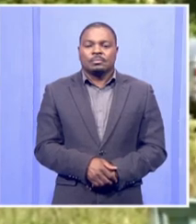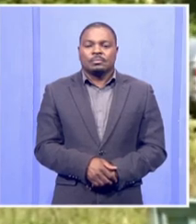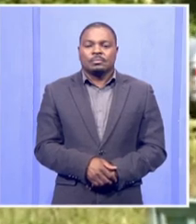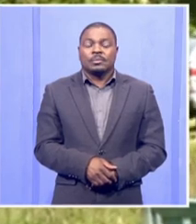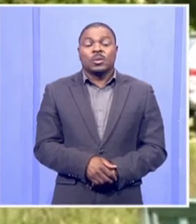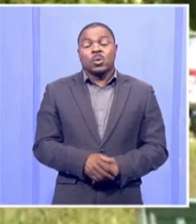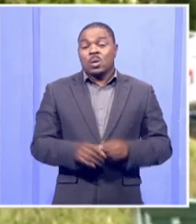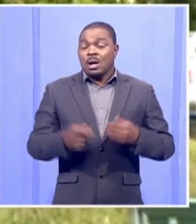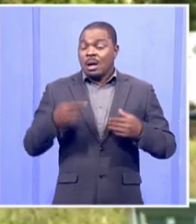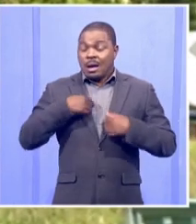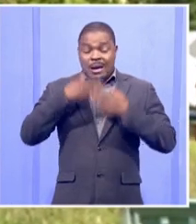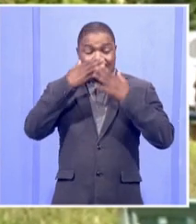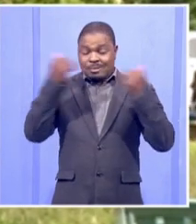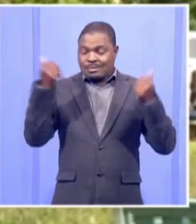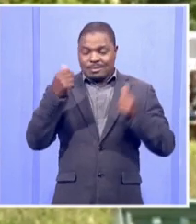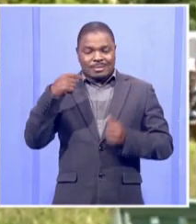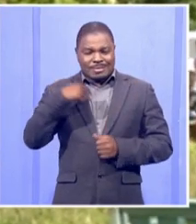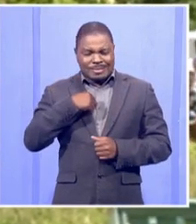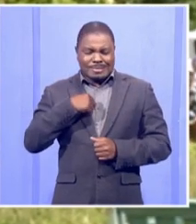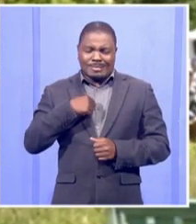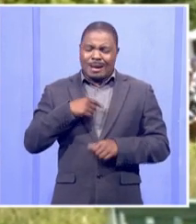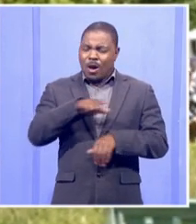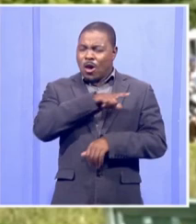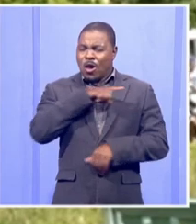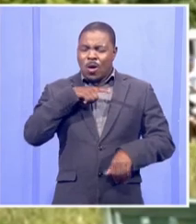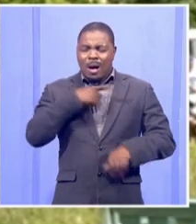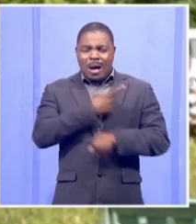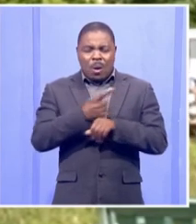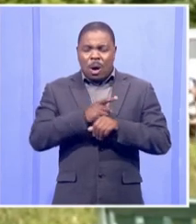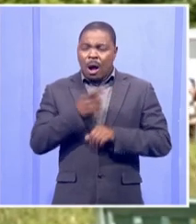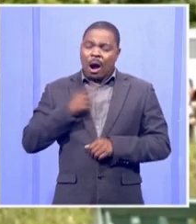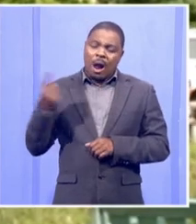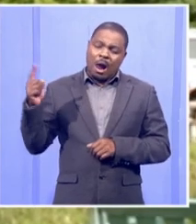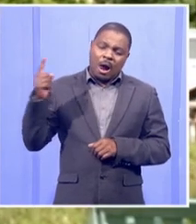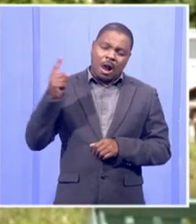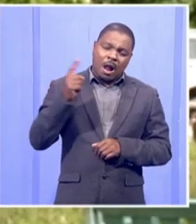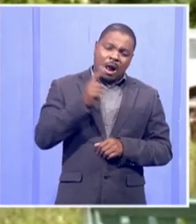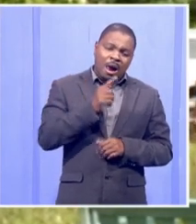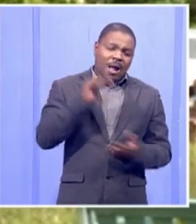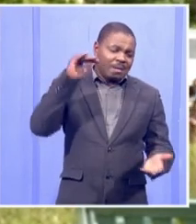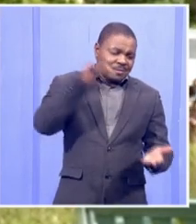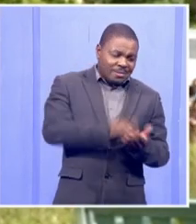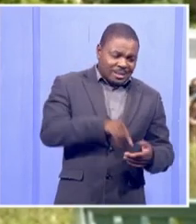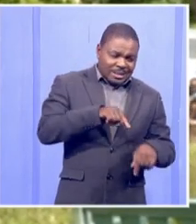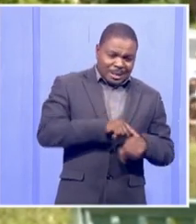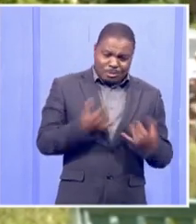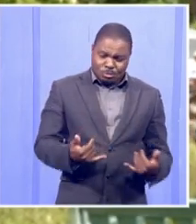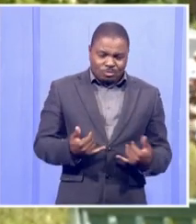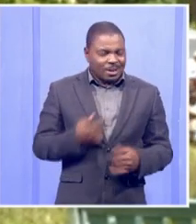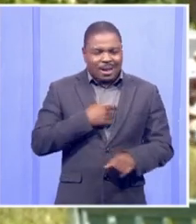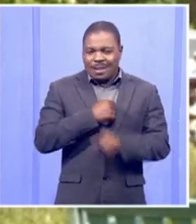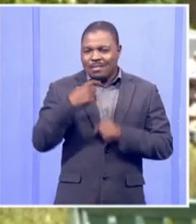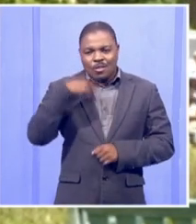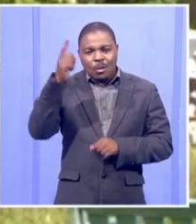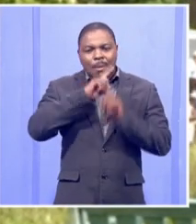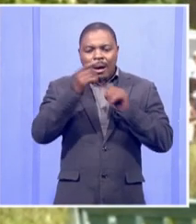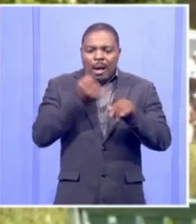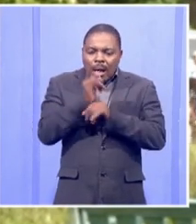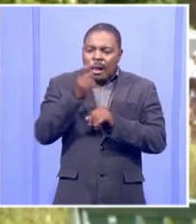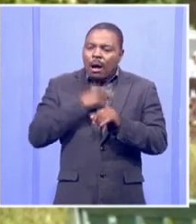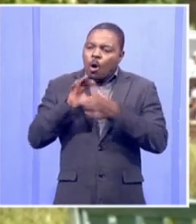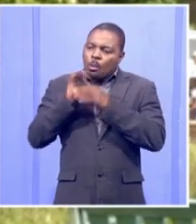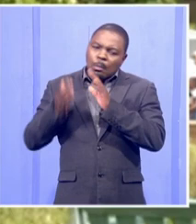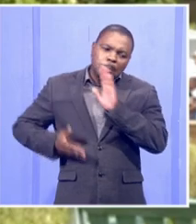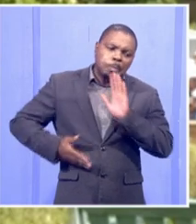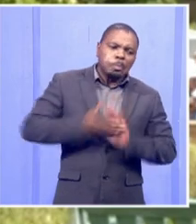I didn't know I was going to take such long hours to get here and arrive at this time, but I left home early. I think